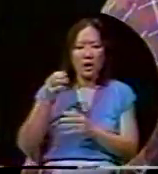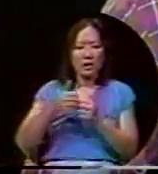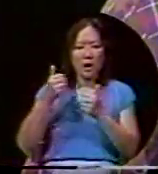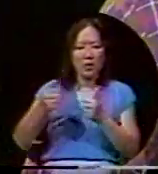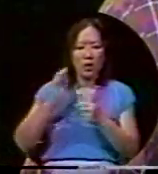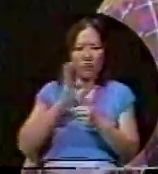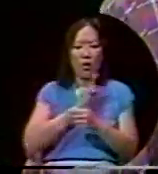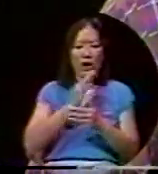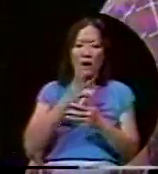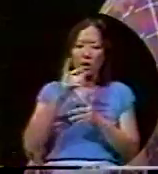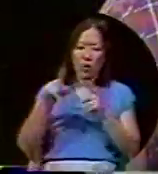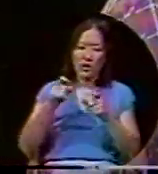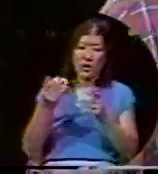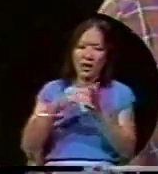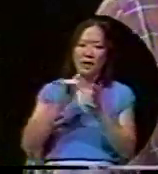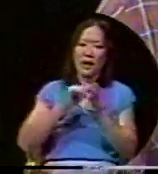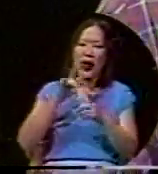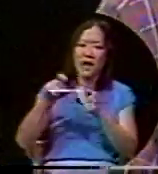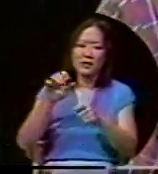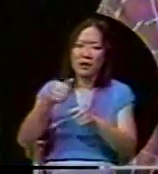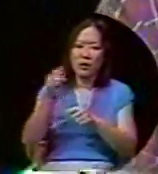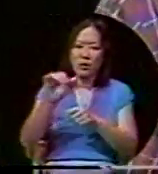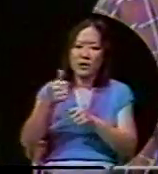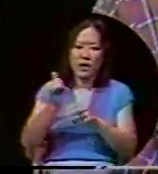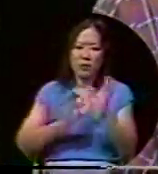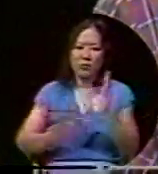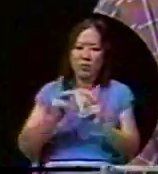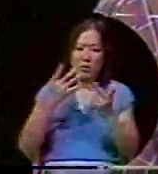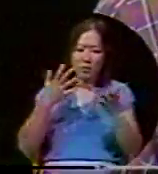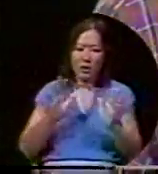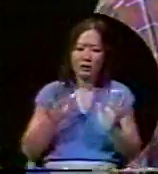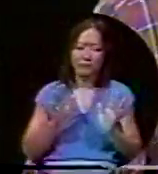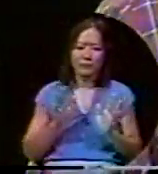again, a question from a viewer that I put to the other 10 candidates. They would like to.